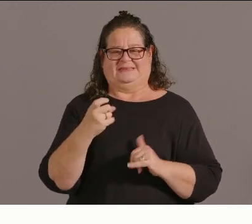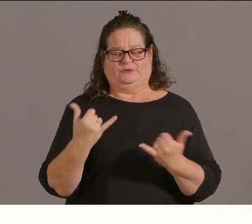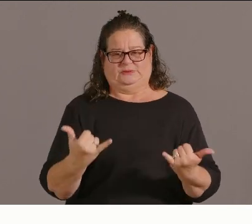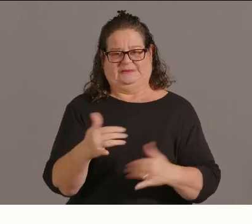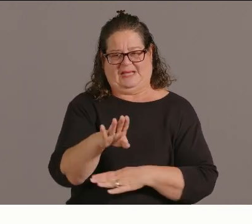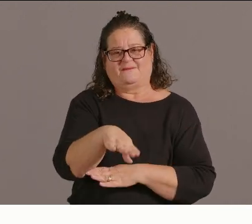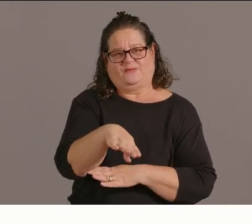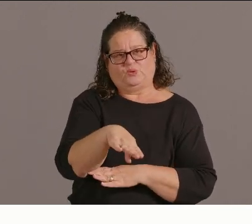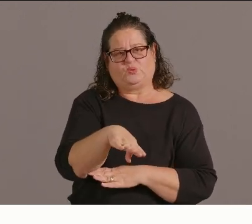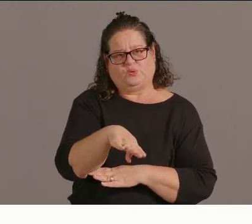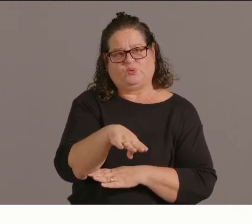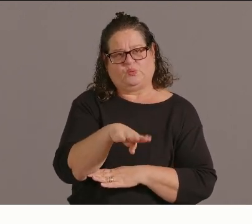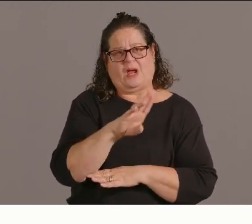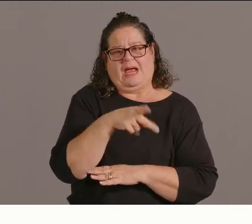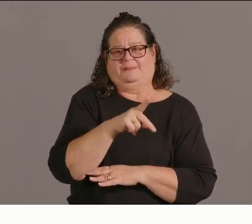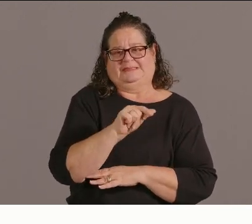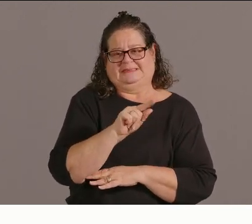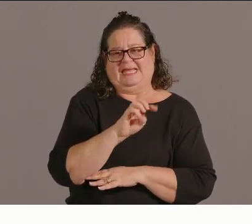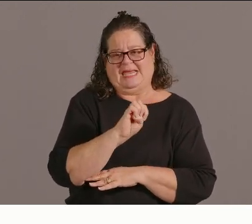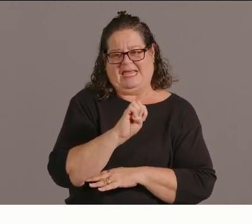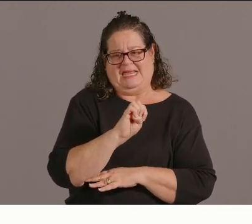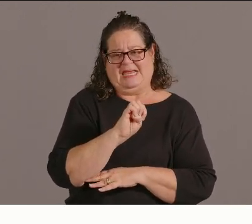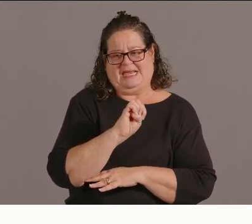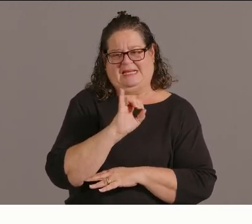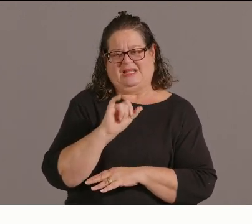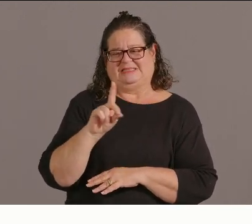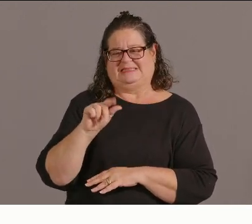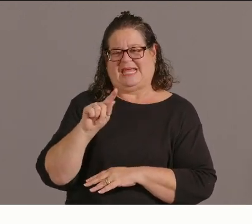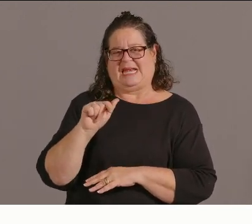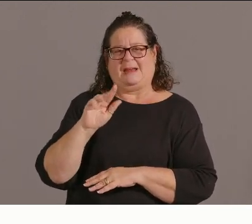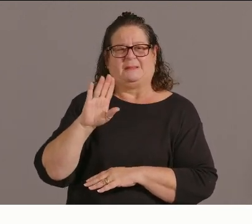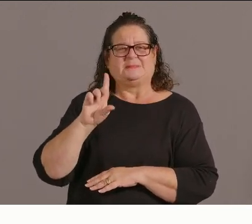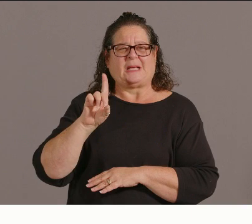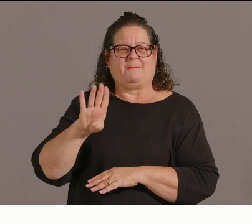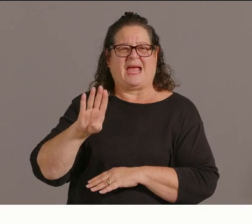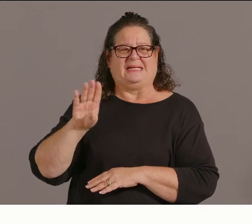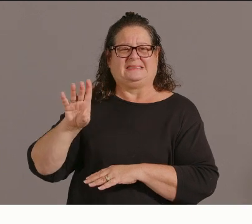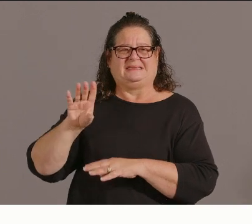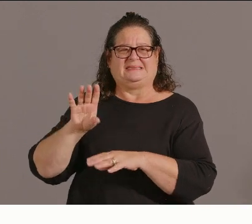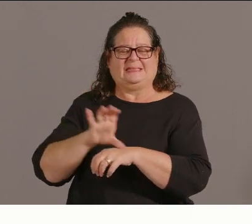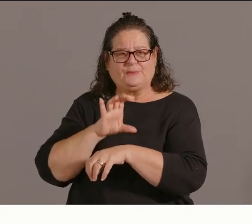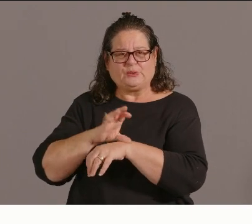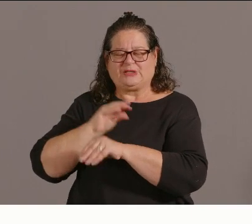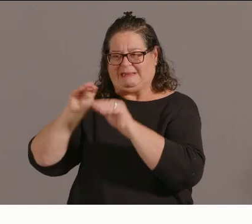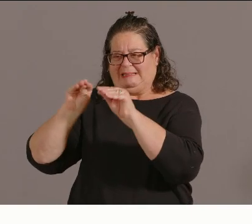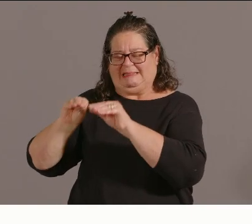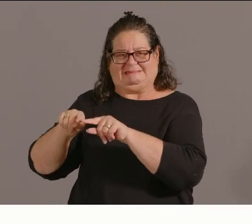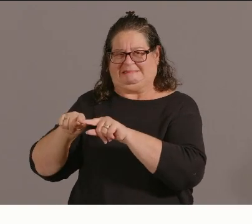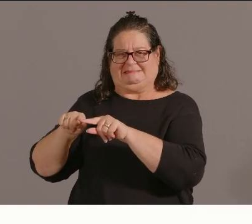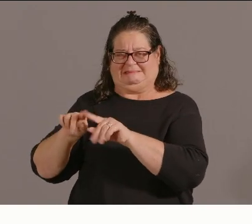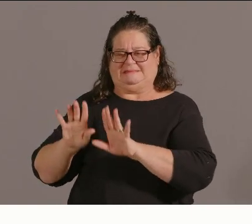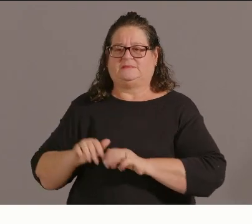at on our dashboard to get today's updated numbers.